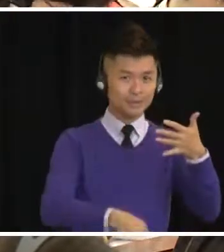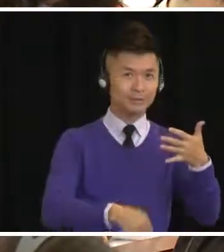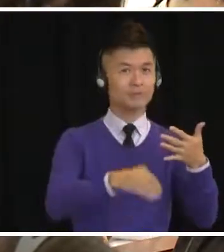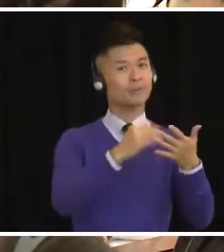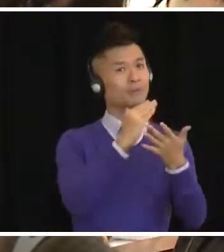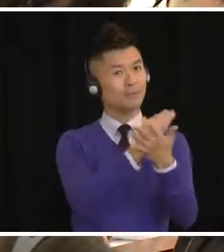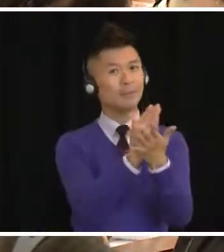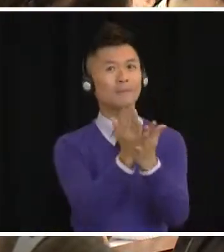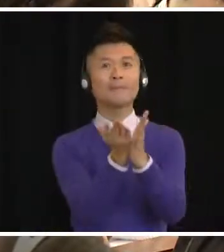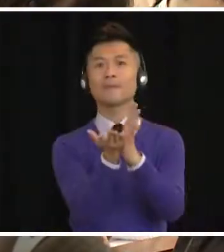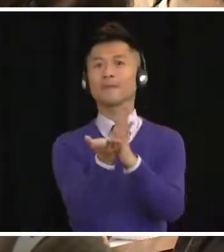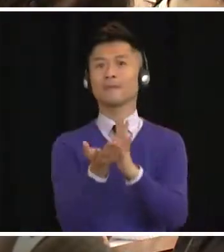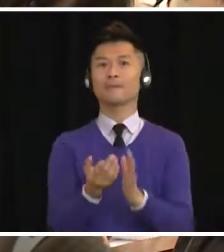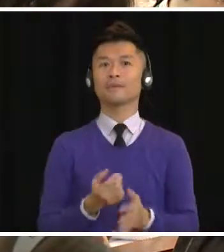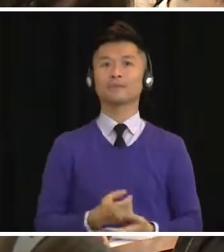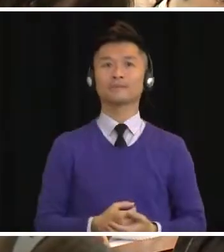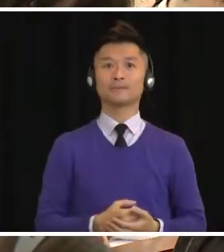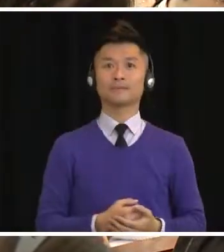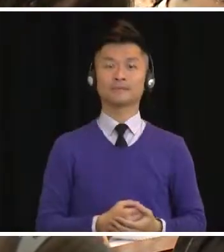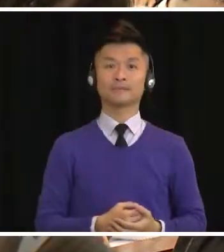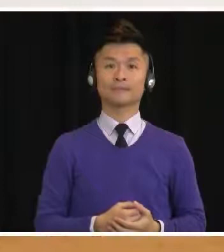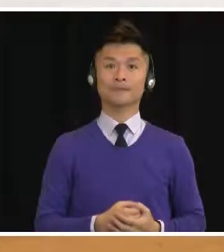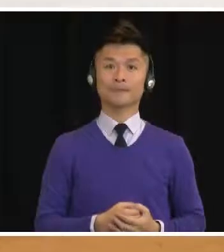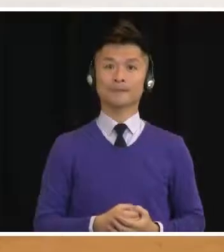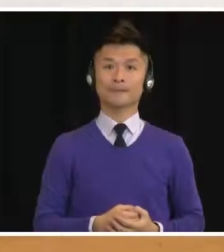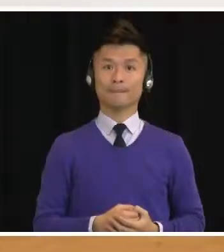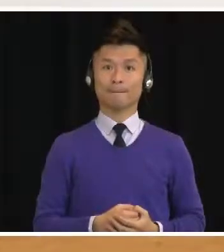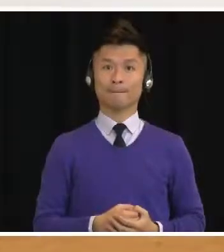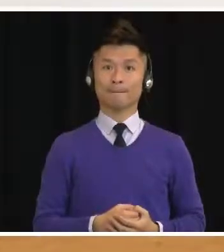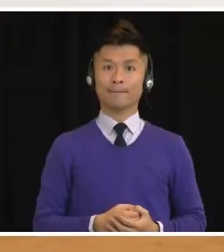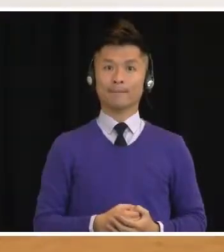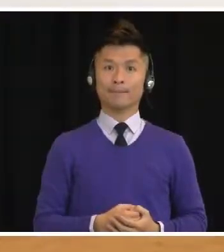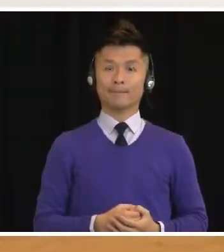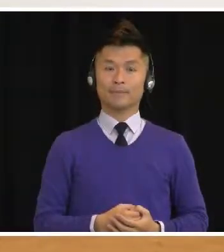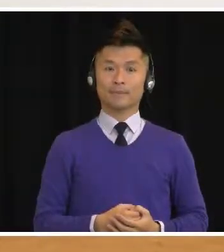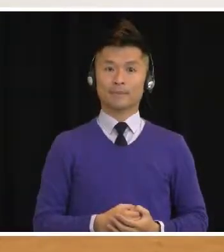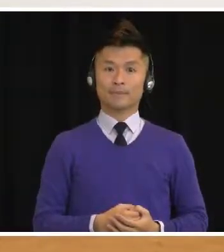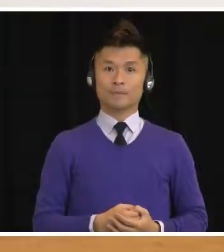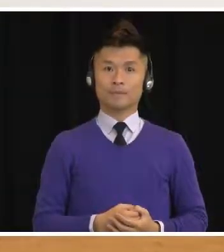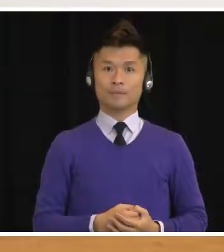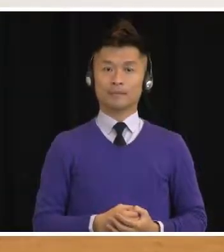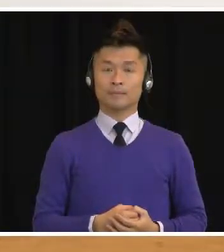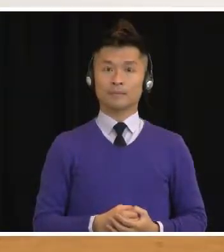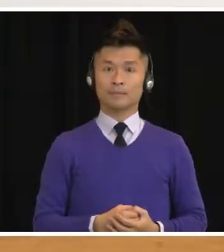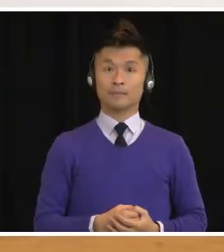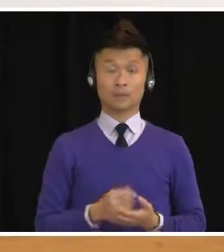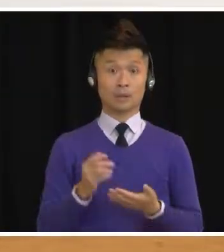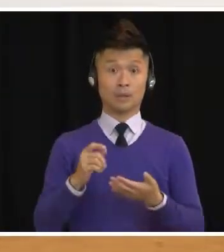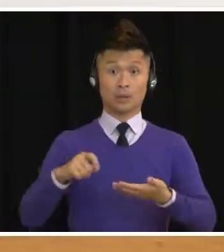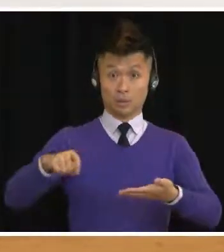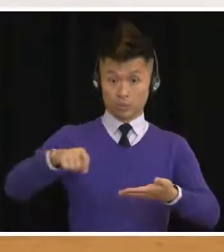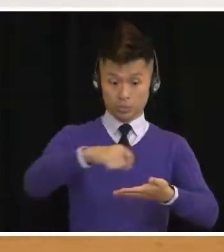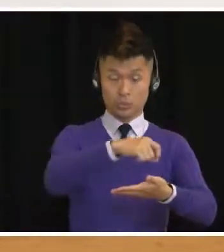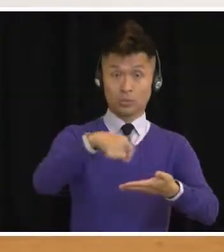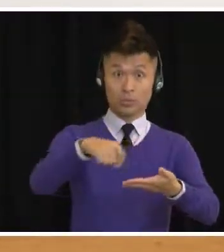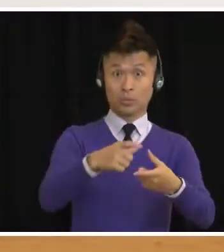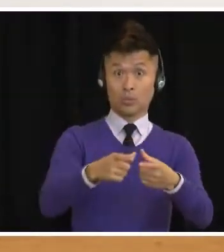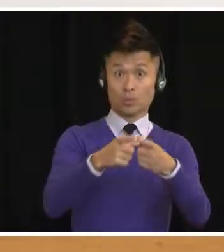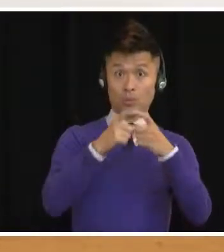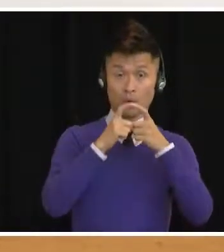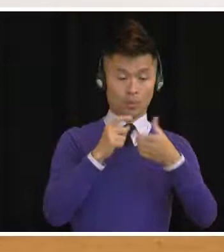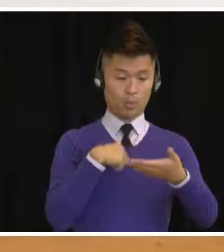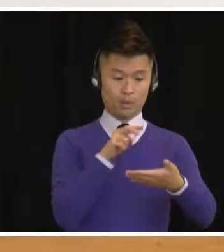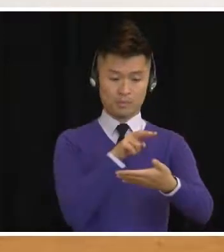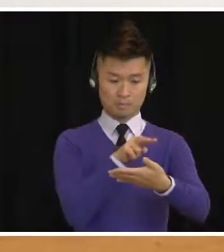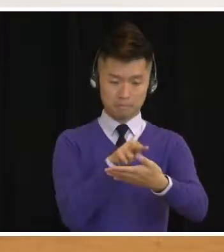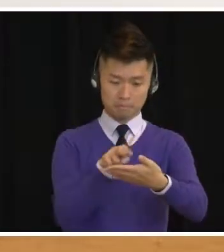It's not clear to me whether, I mean, in the written answers, you say that this debate can still